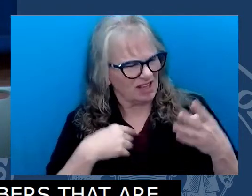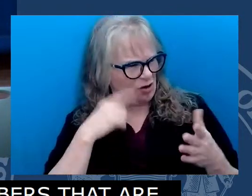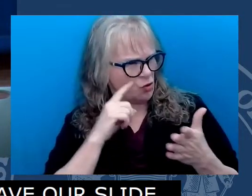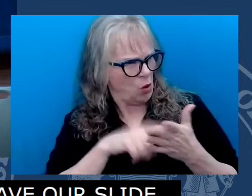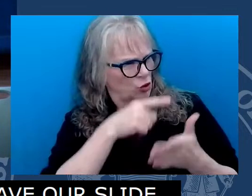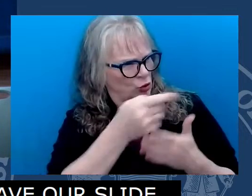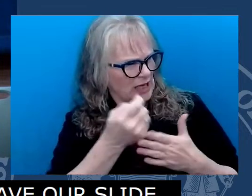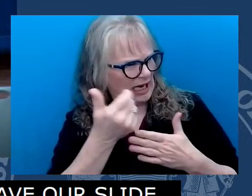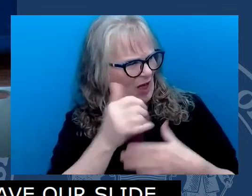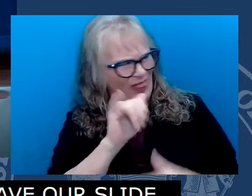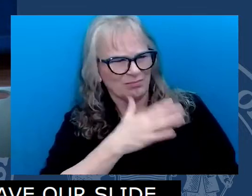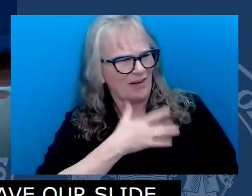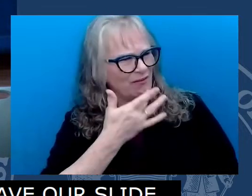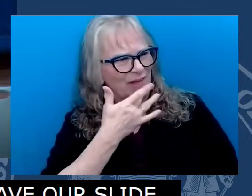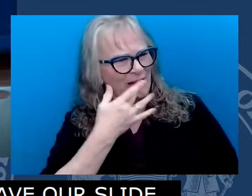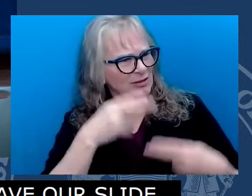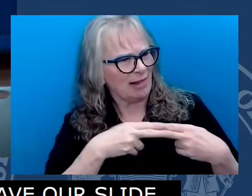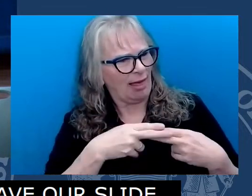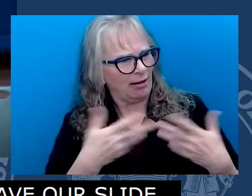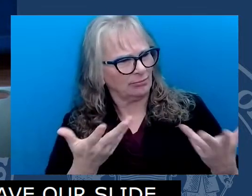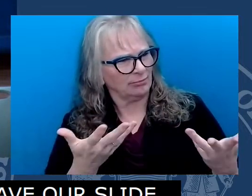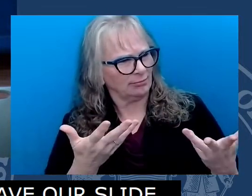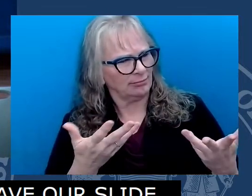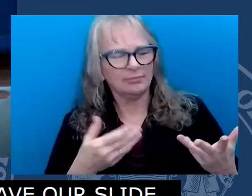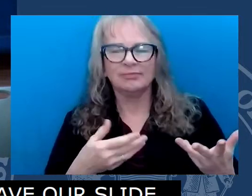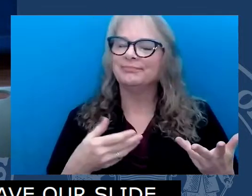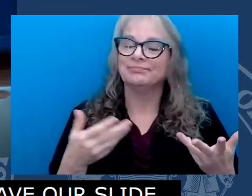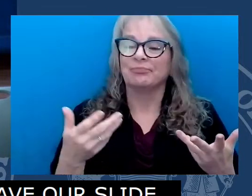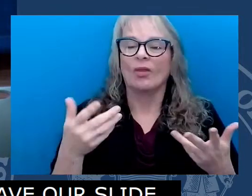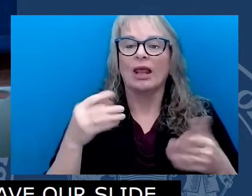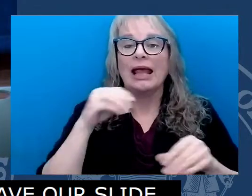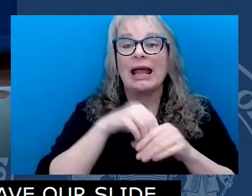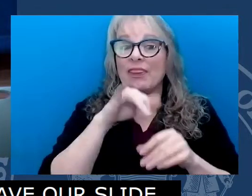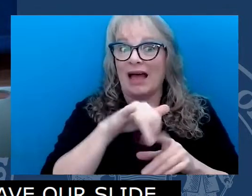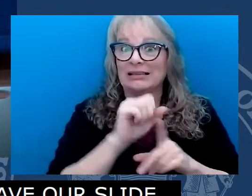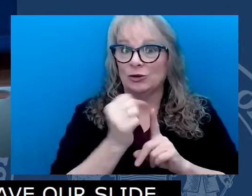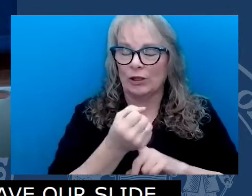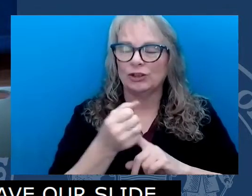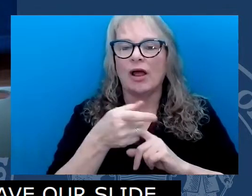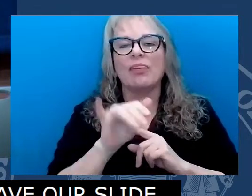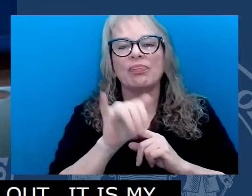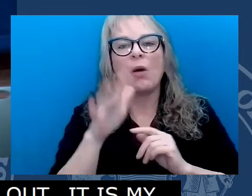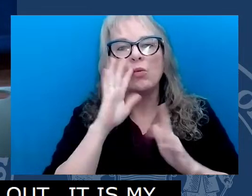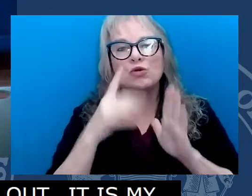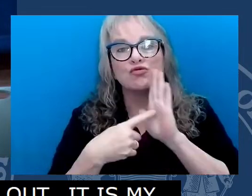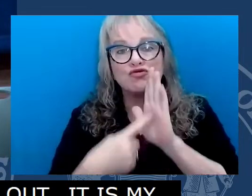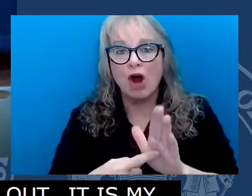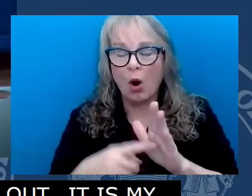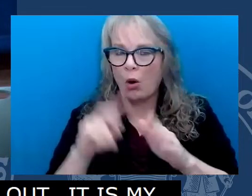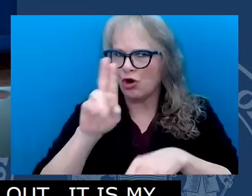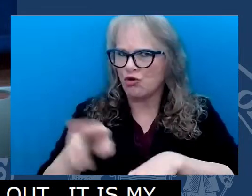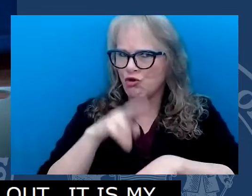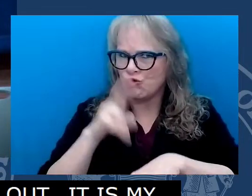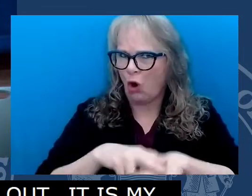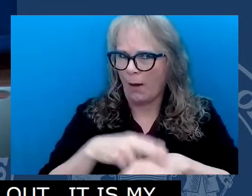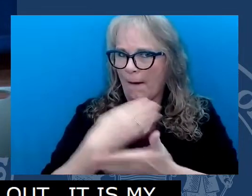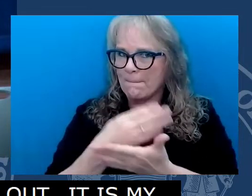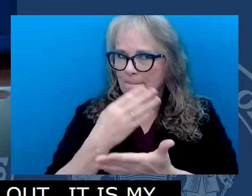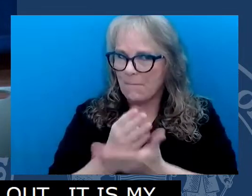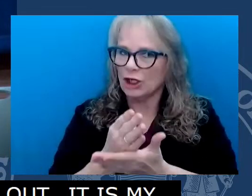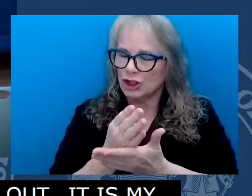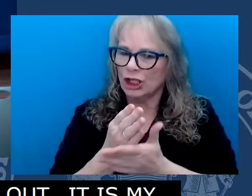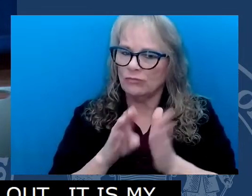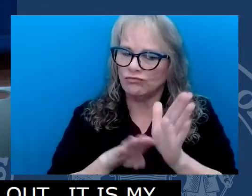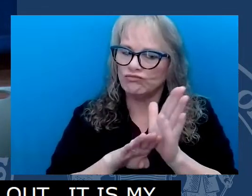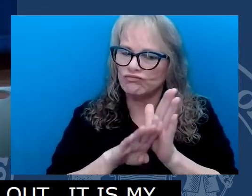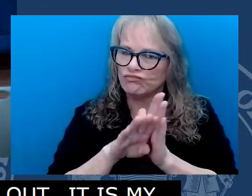It's my favorite slide. In this case, it would have shown normal budget growth, and I could illustrate